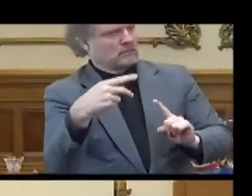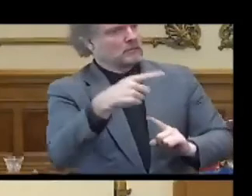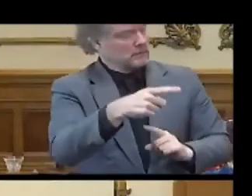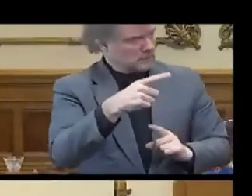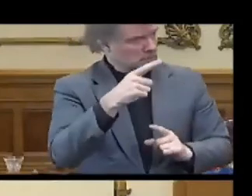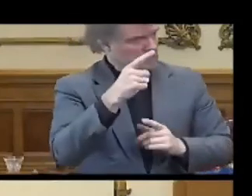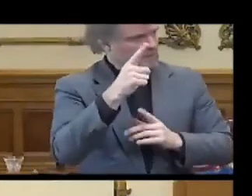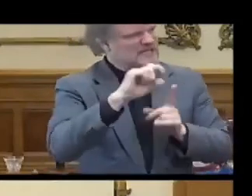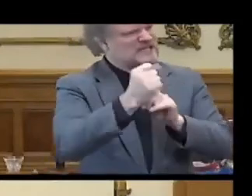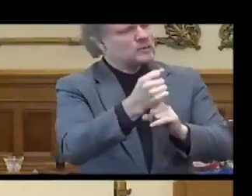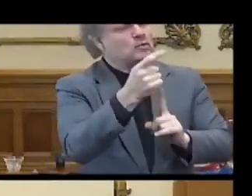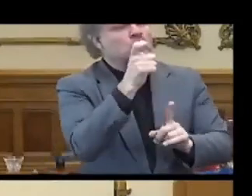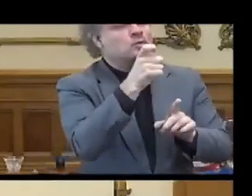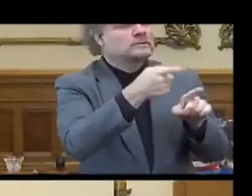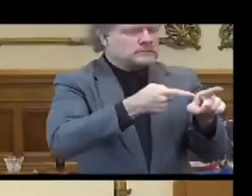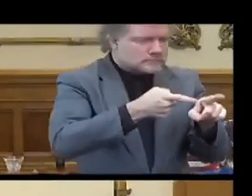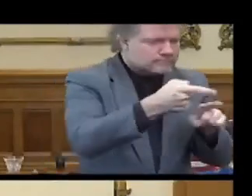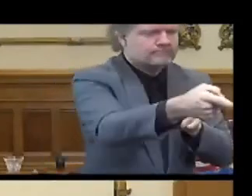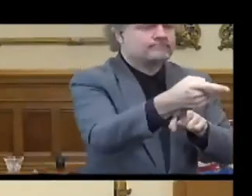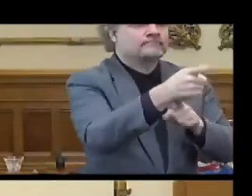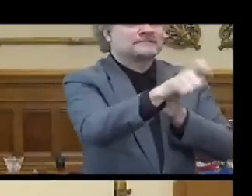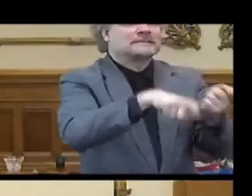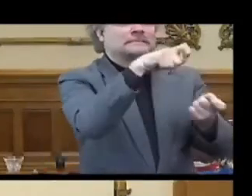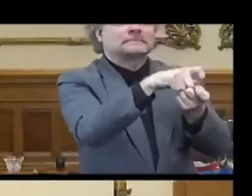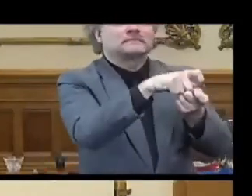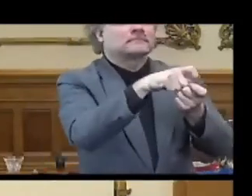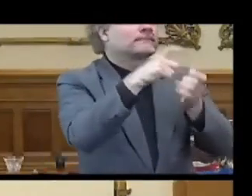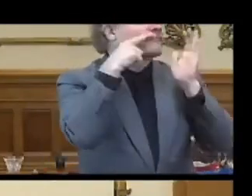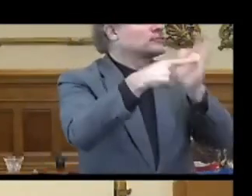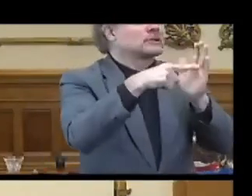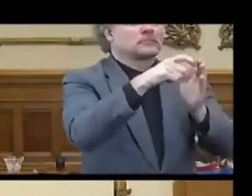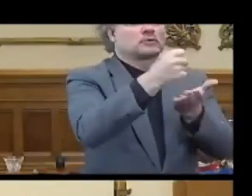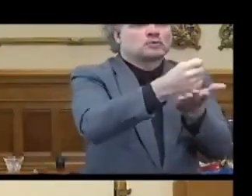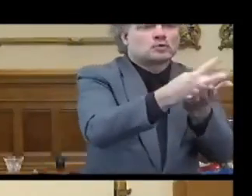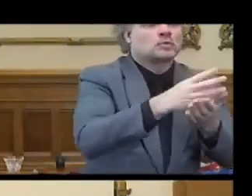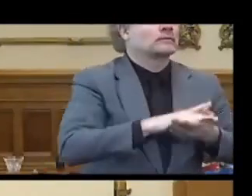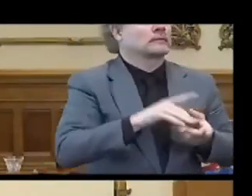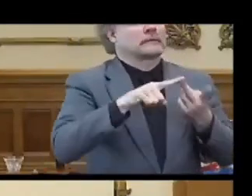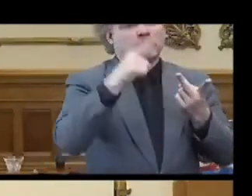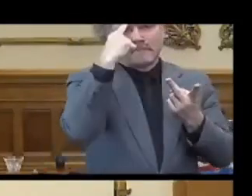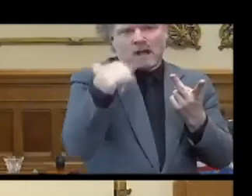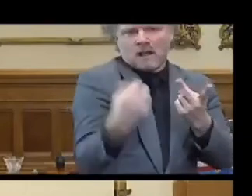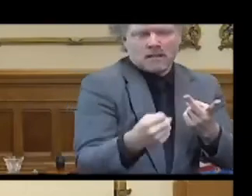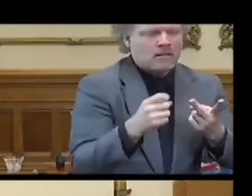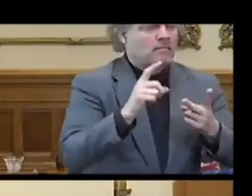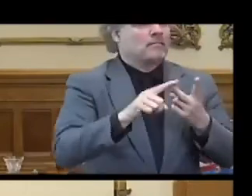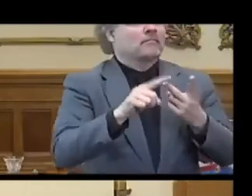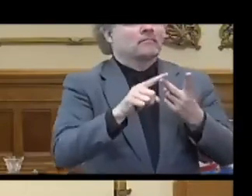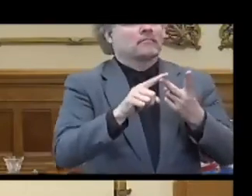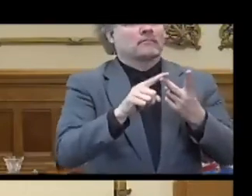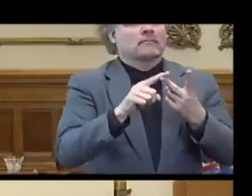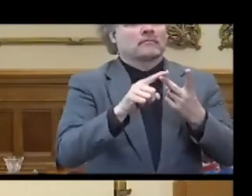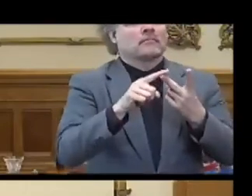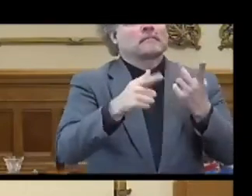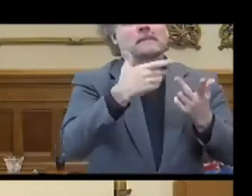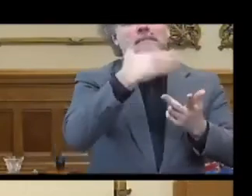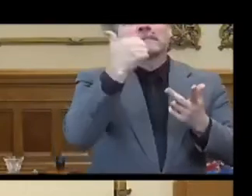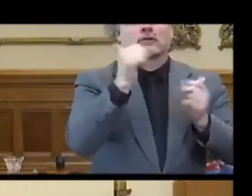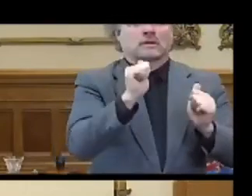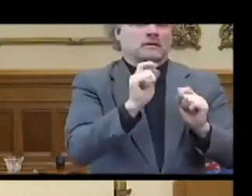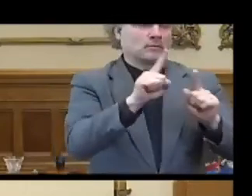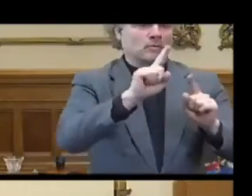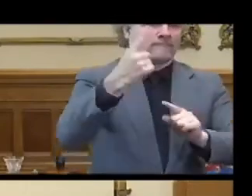where someone who specializes in a particular area, such as social work or mental health work, might be better equipped to first respond to